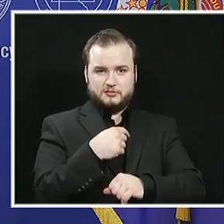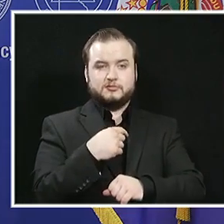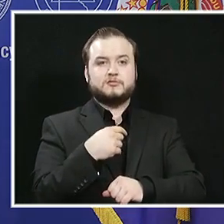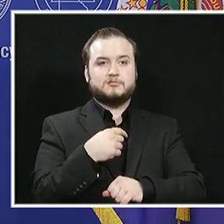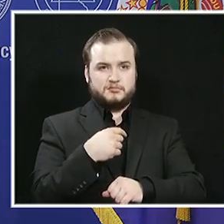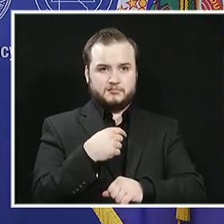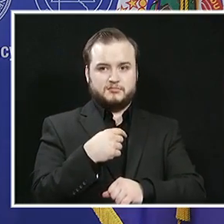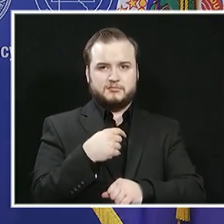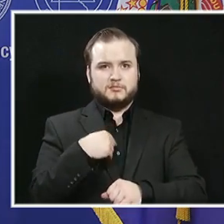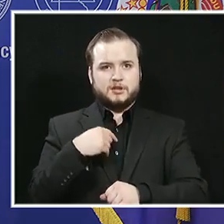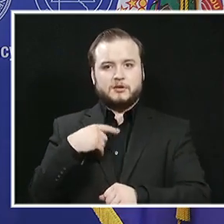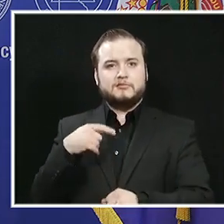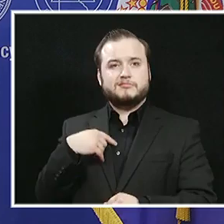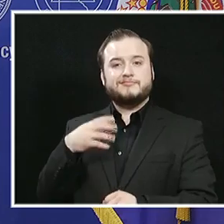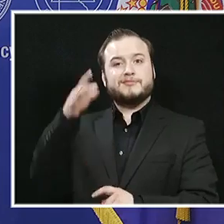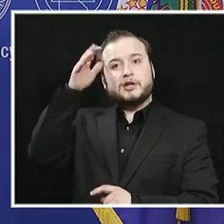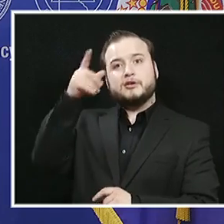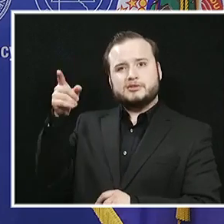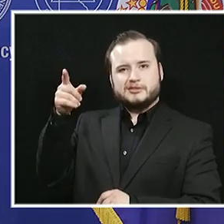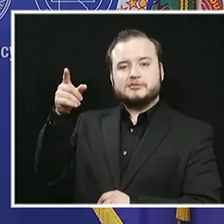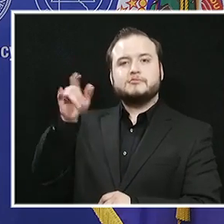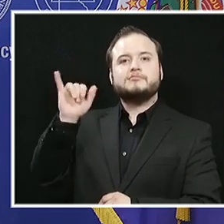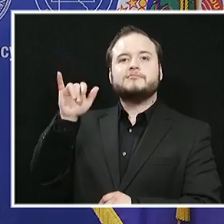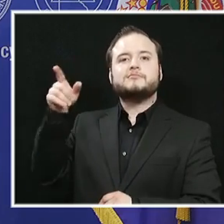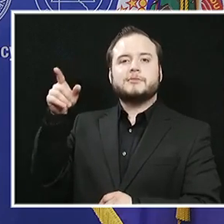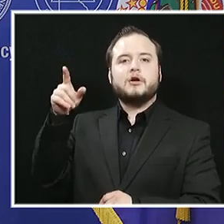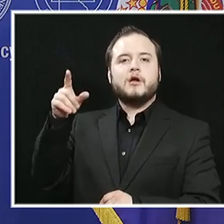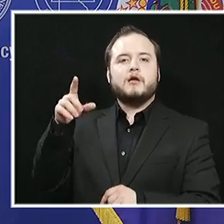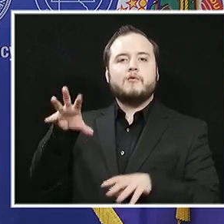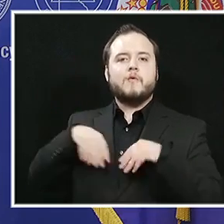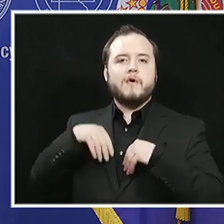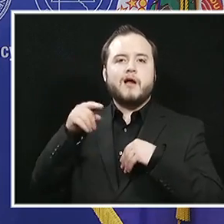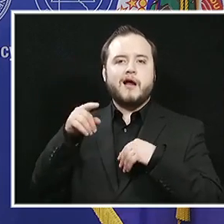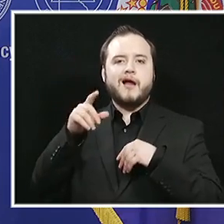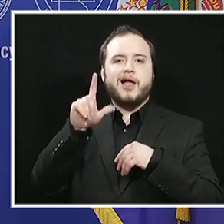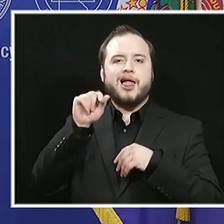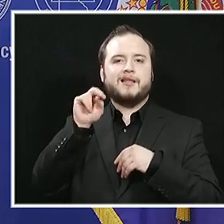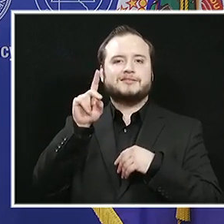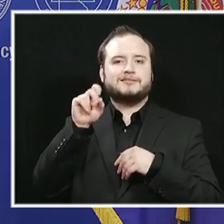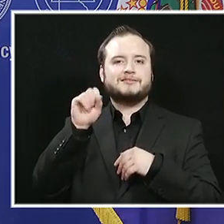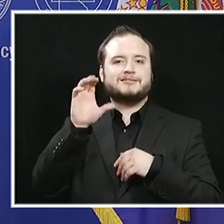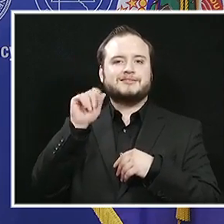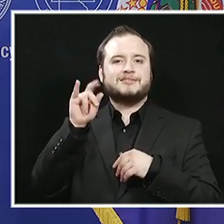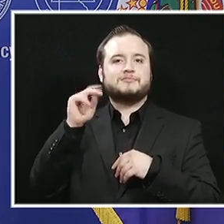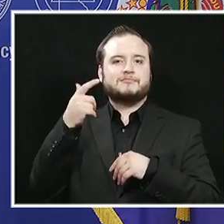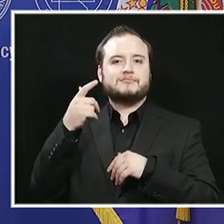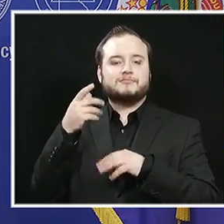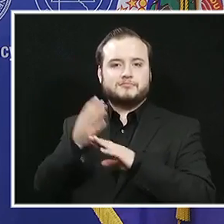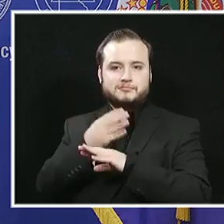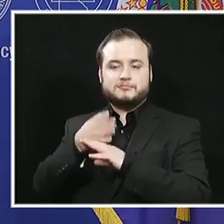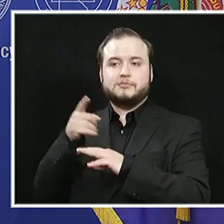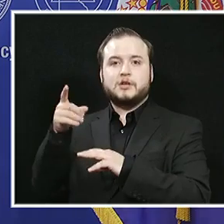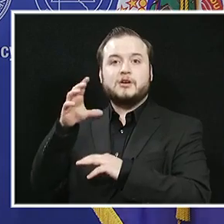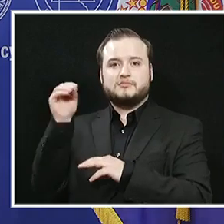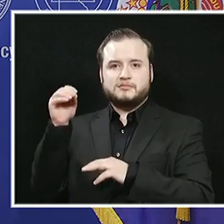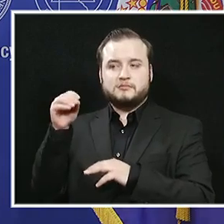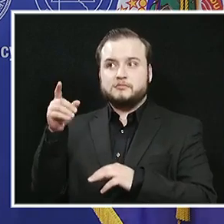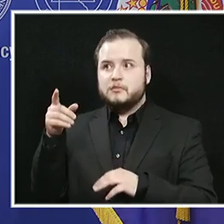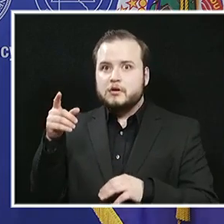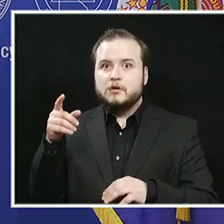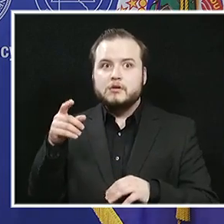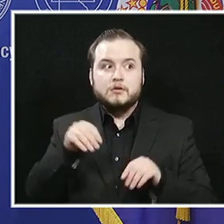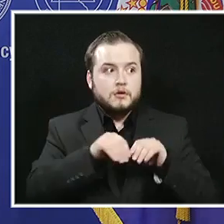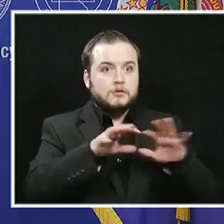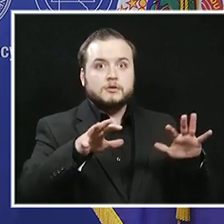business when times are good. But during a global pandemic, when you have to pause your operations to keep the state safe, it's devastatingly difficult.